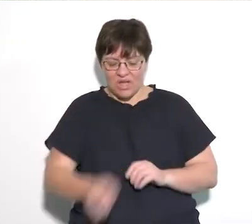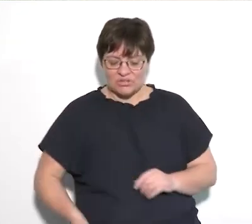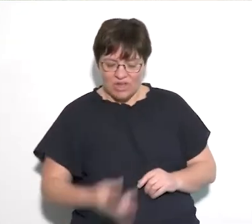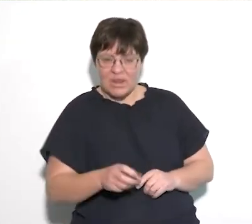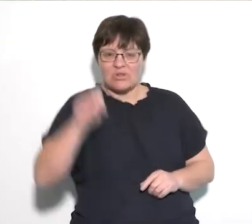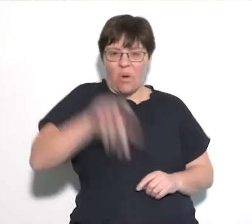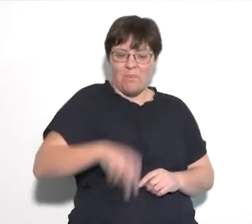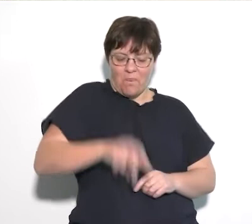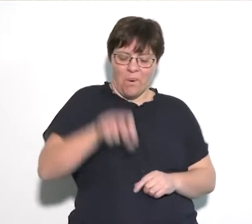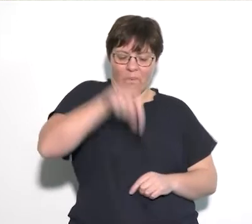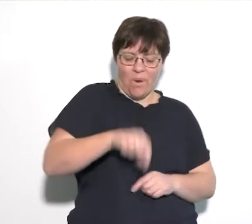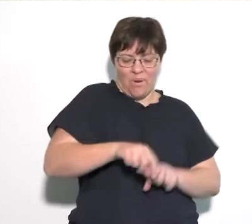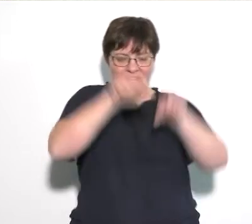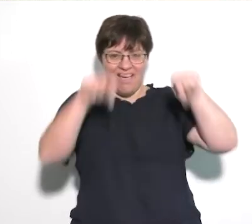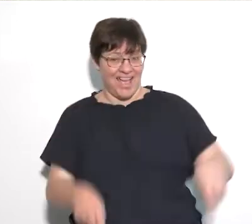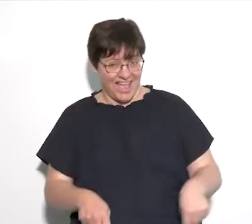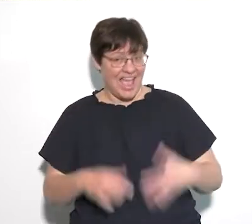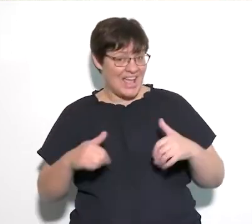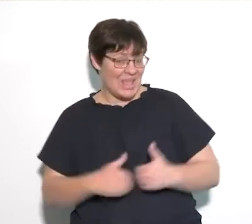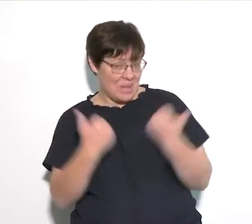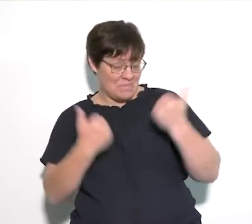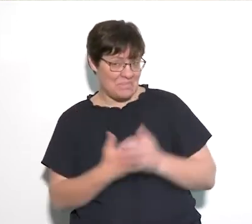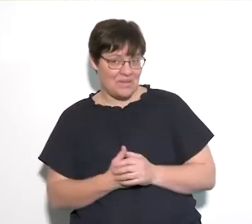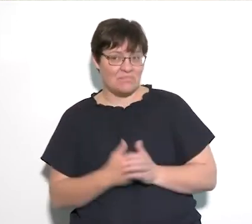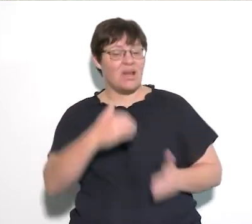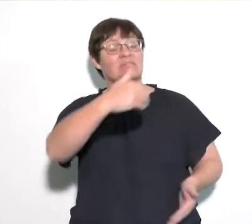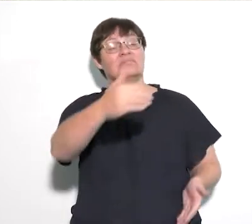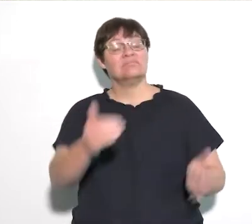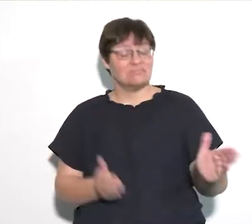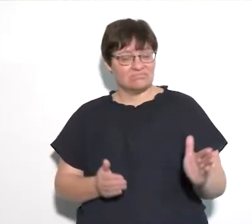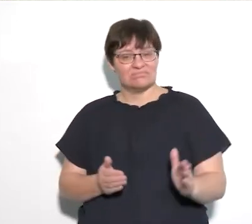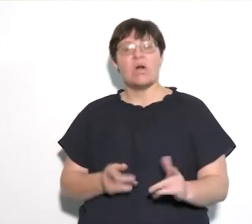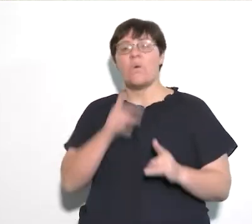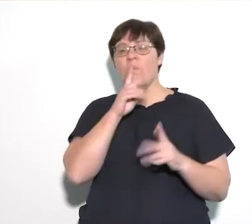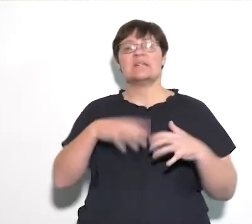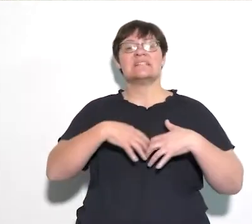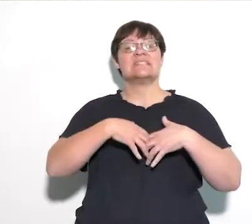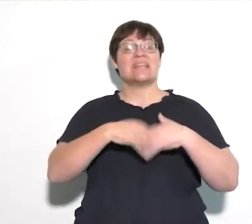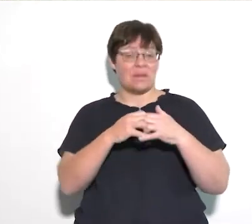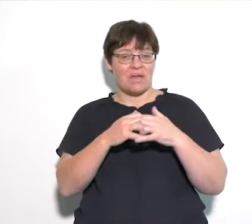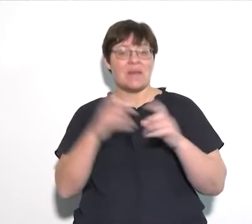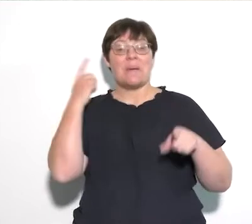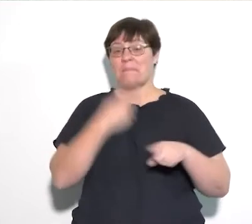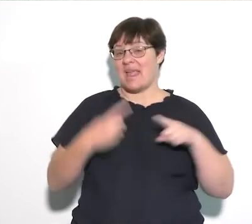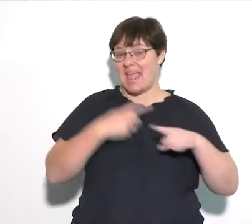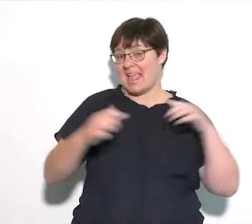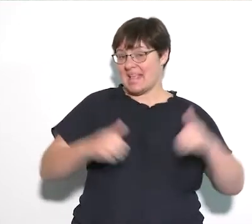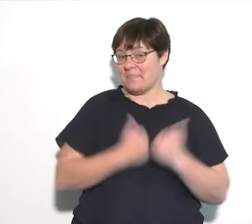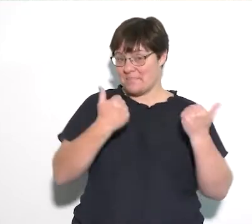What a fun way to learn. I'm going to quickly move the desk around so that we can set up and actually play the